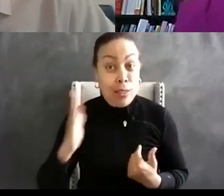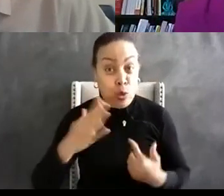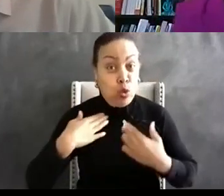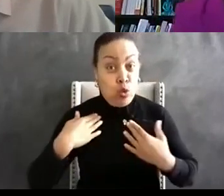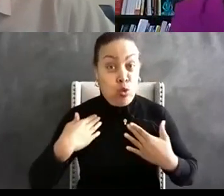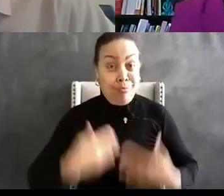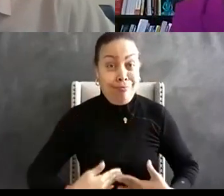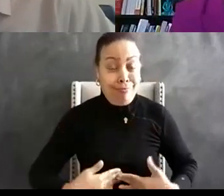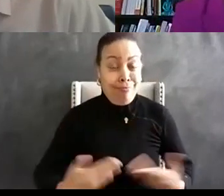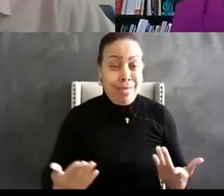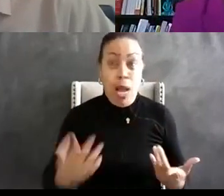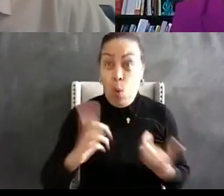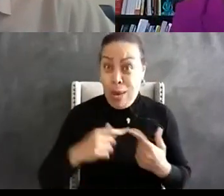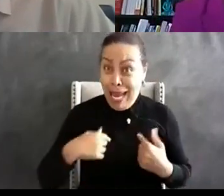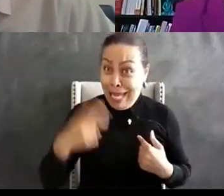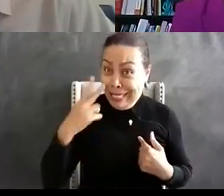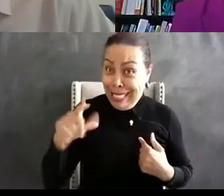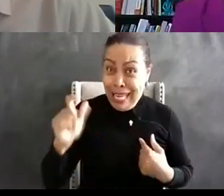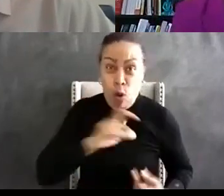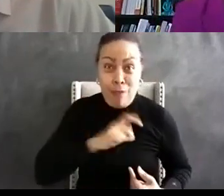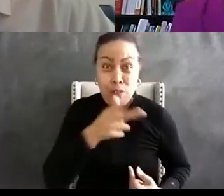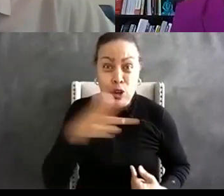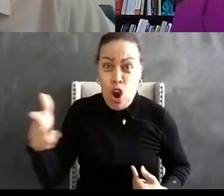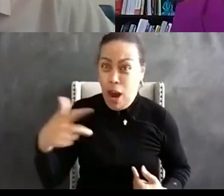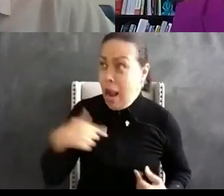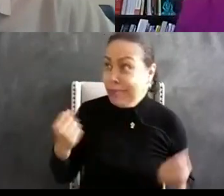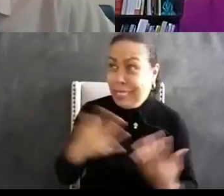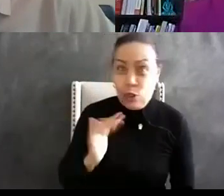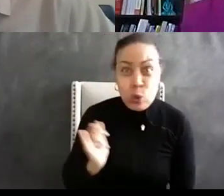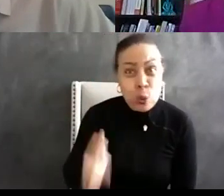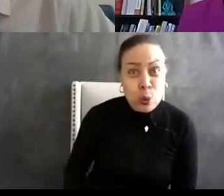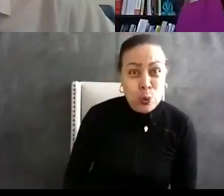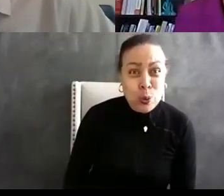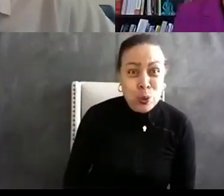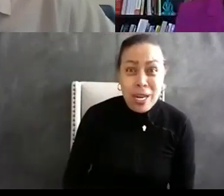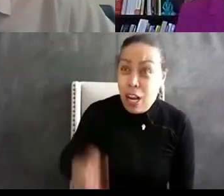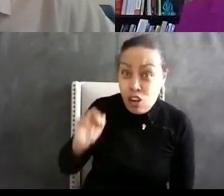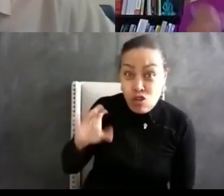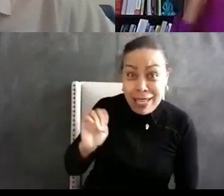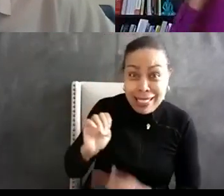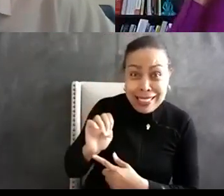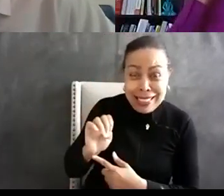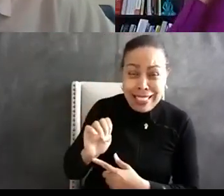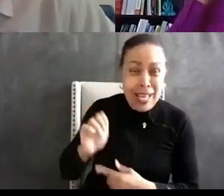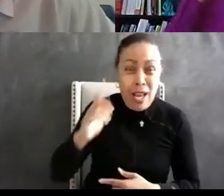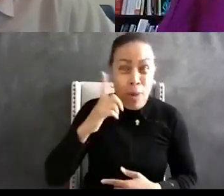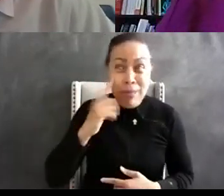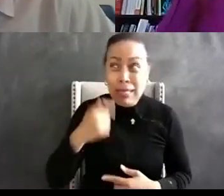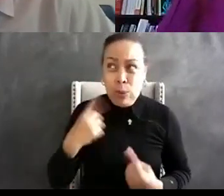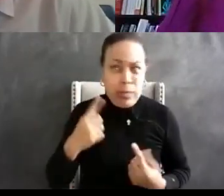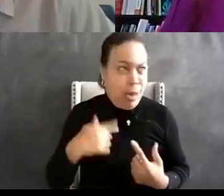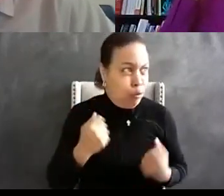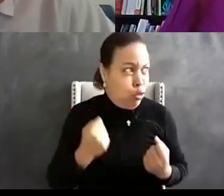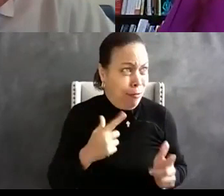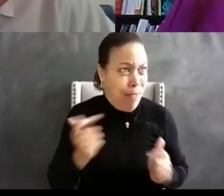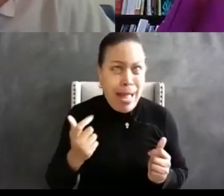squad car i see another squad car i get scared hold on dude i'm in a car and it has nothing to do with my race it's just the fact that you know am i speeding or something and i'm in